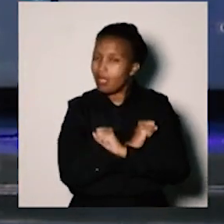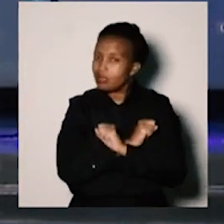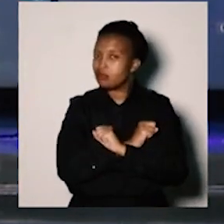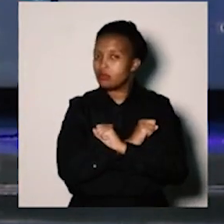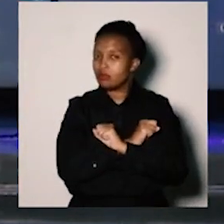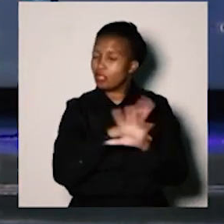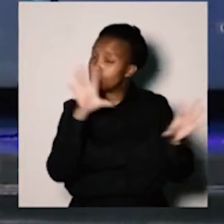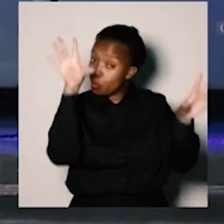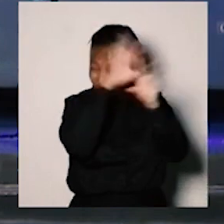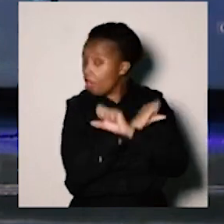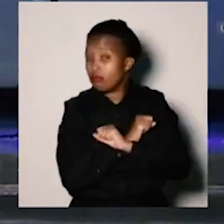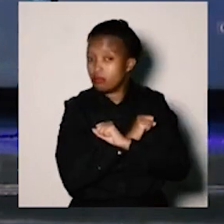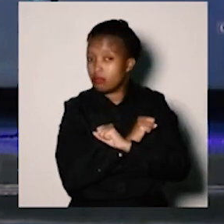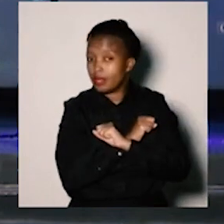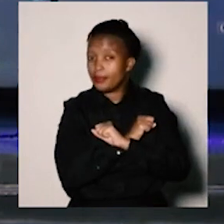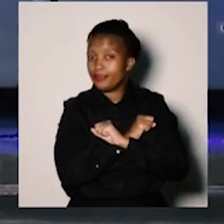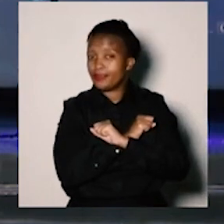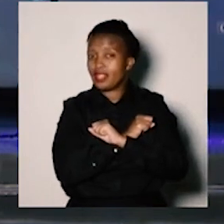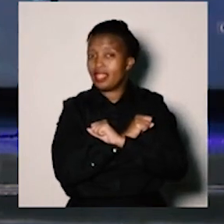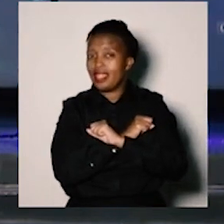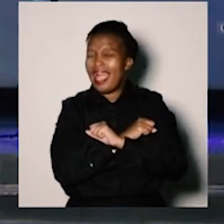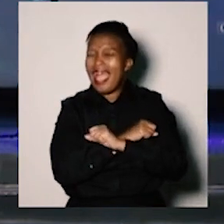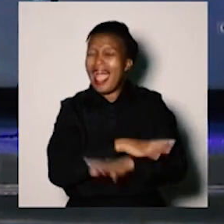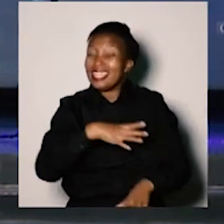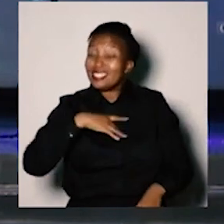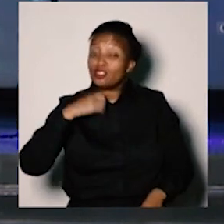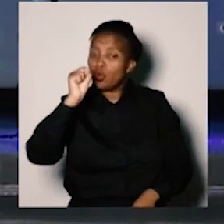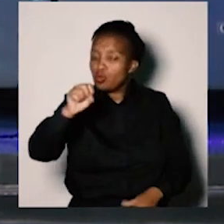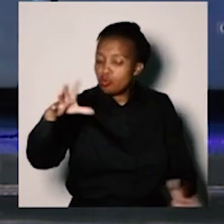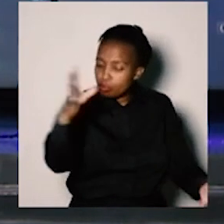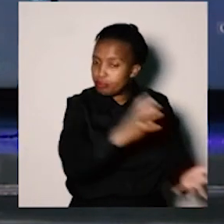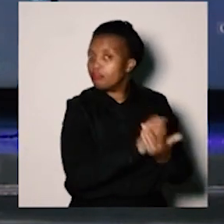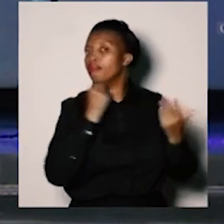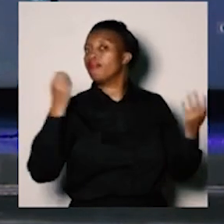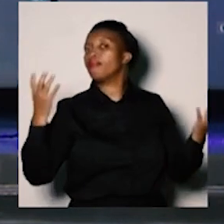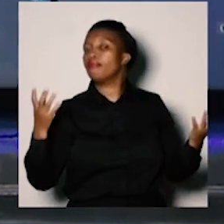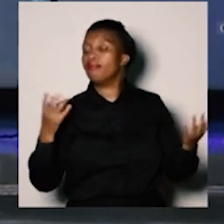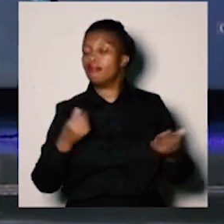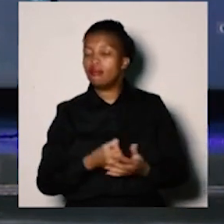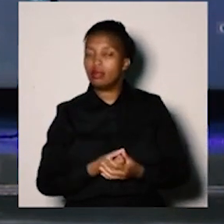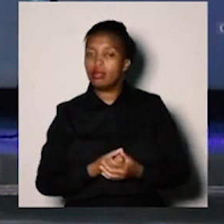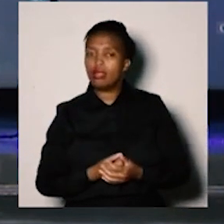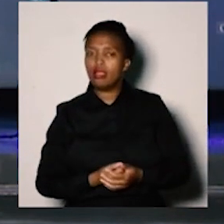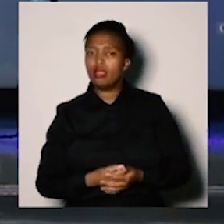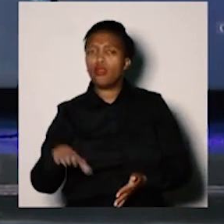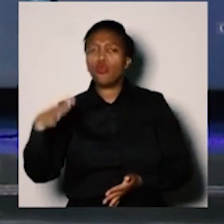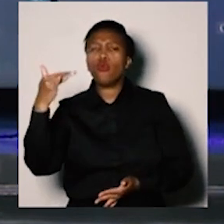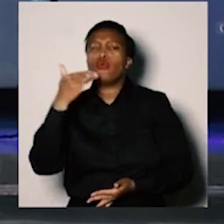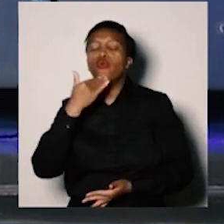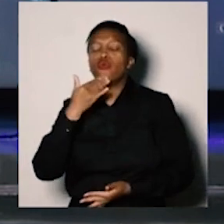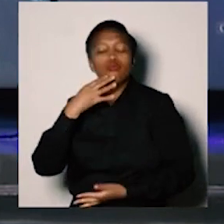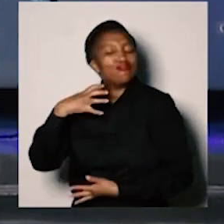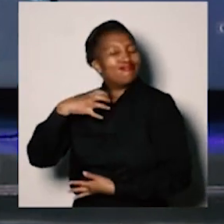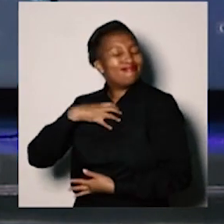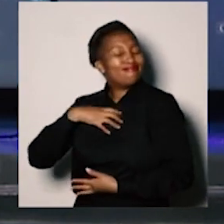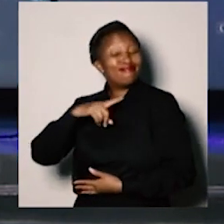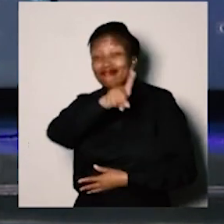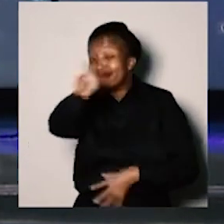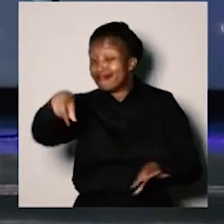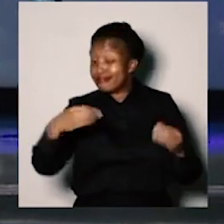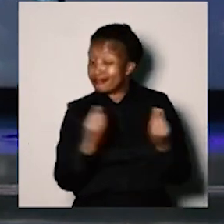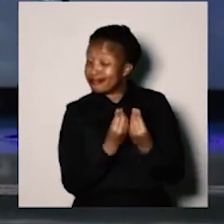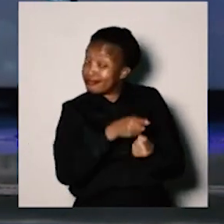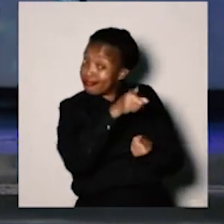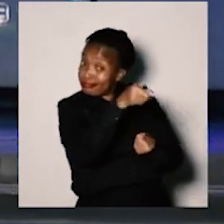tonight, I will take your soul from you. And who then will be the owner of all the things which you